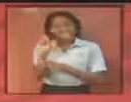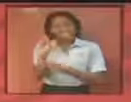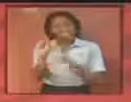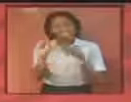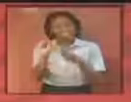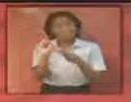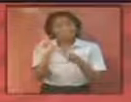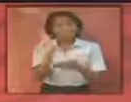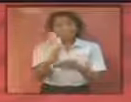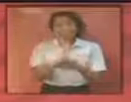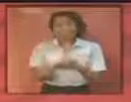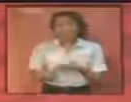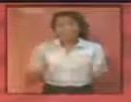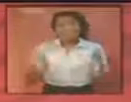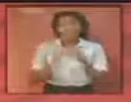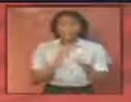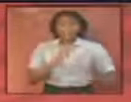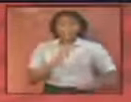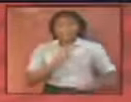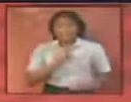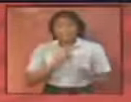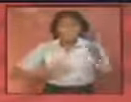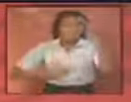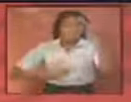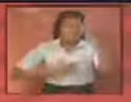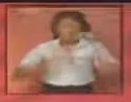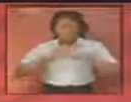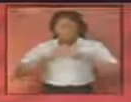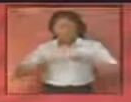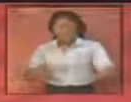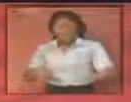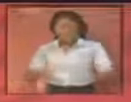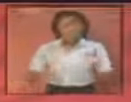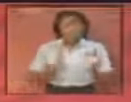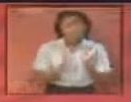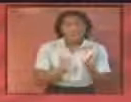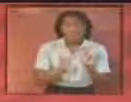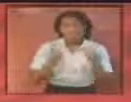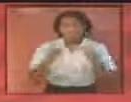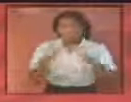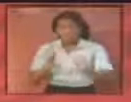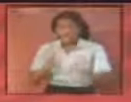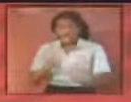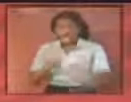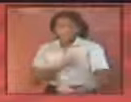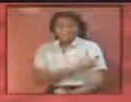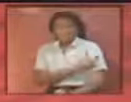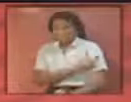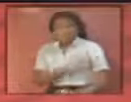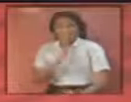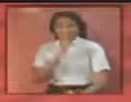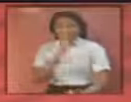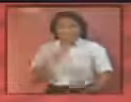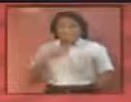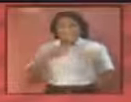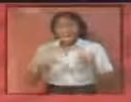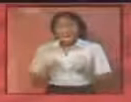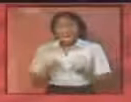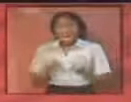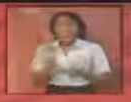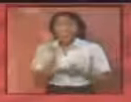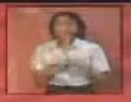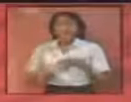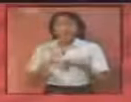concern because they spread more easily or they're more resistant to treatments or vaccines, so they're referred to as variants of